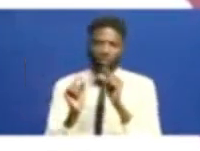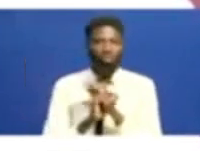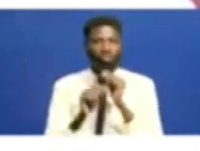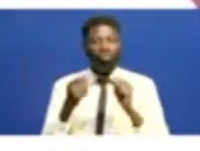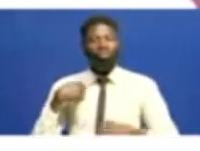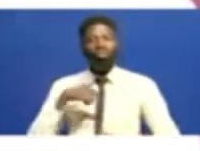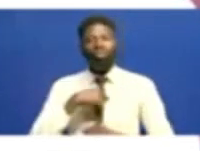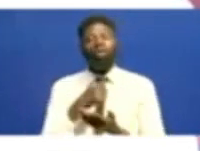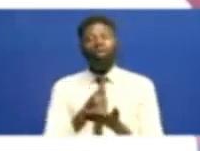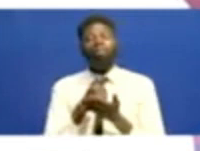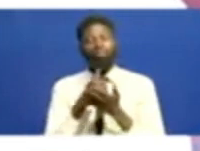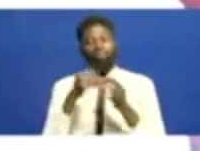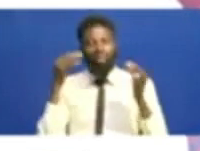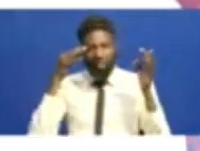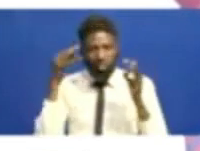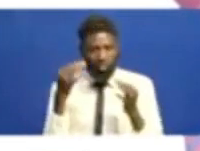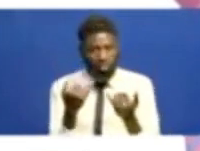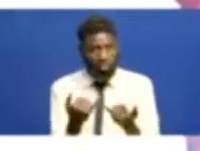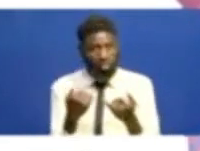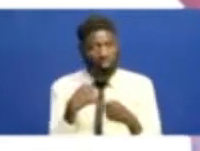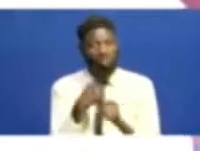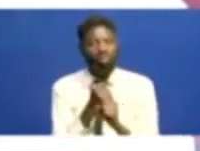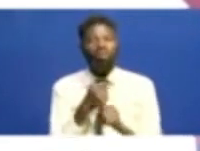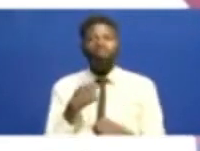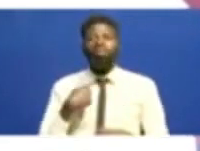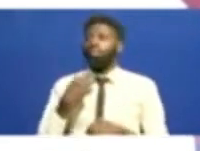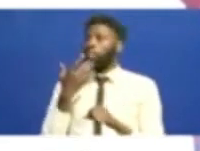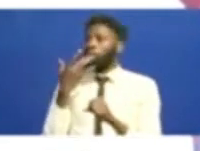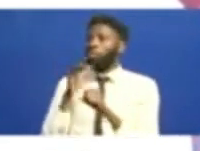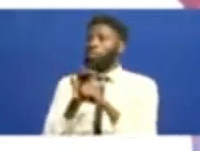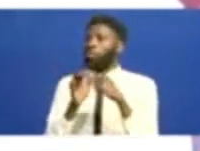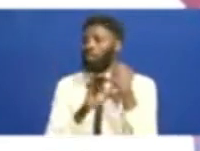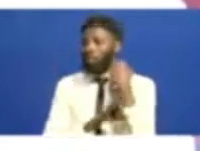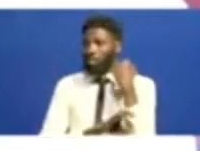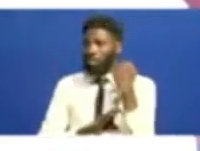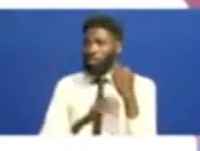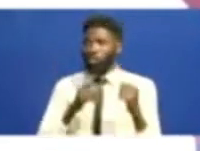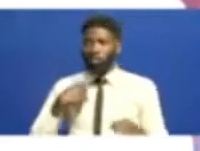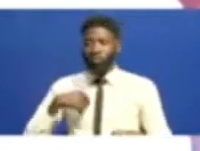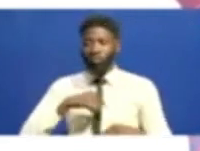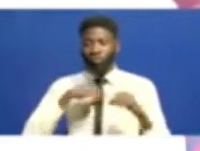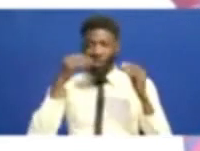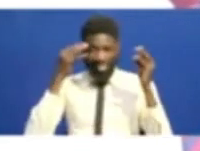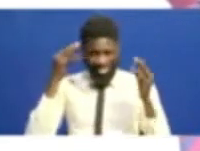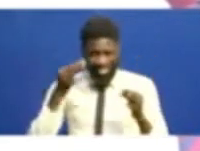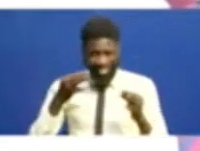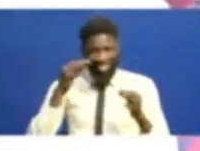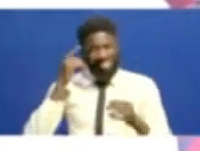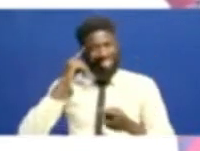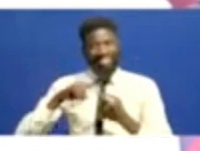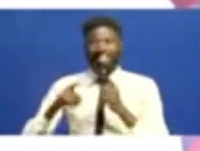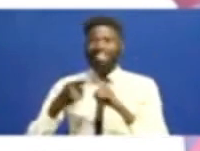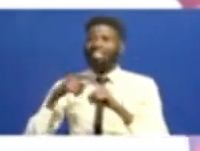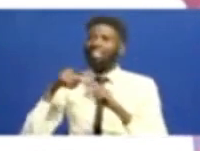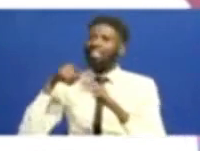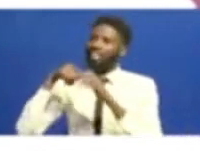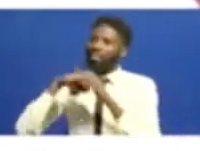decisions being made. I want to assure the country that every decision we make is well thought, well planned,